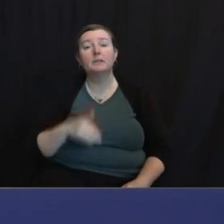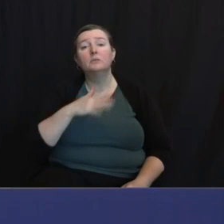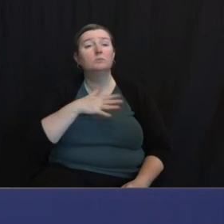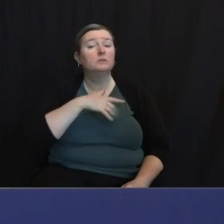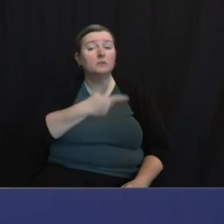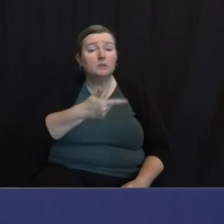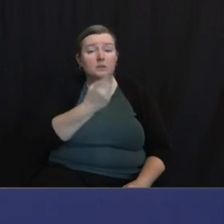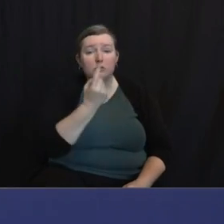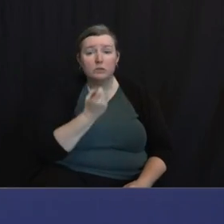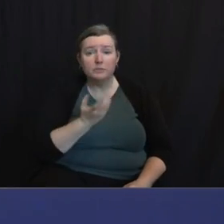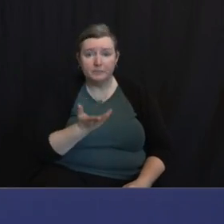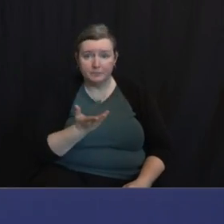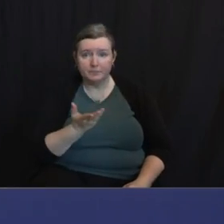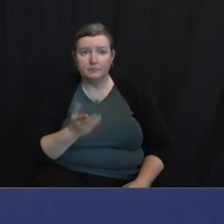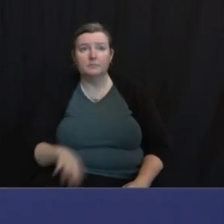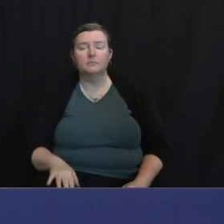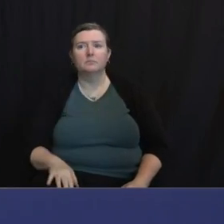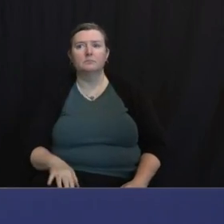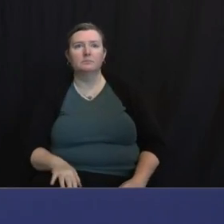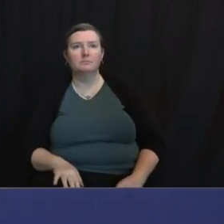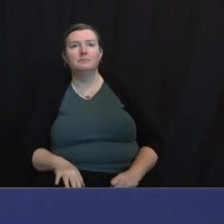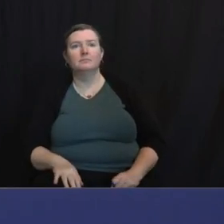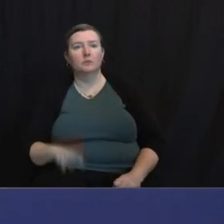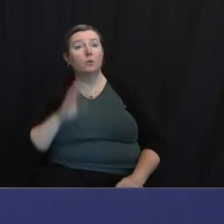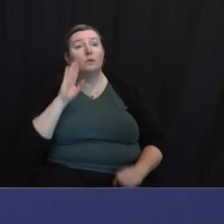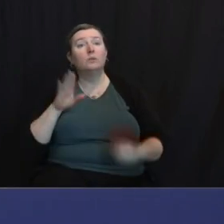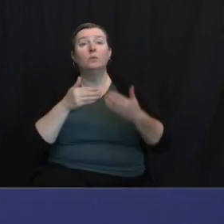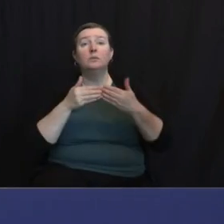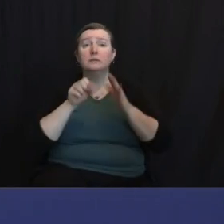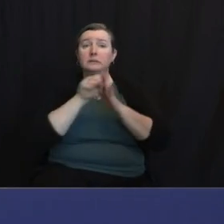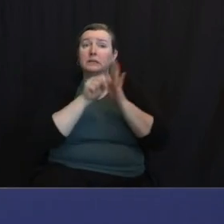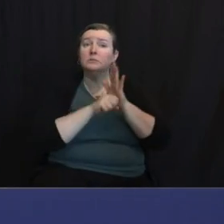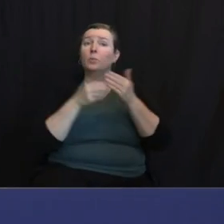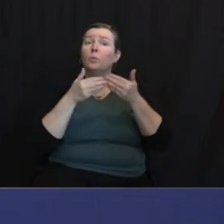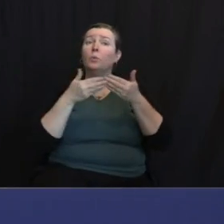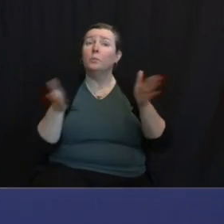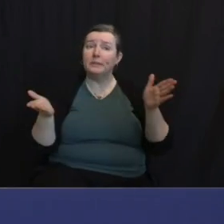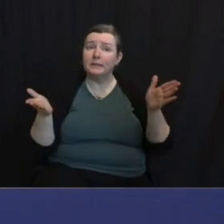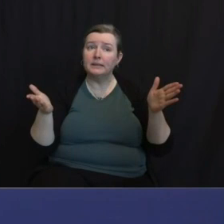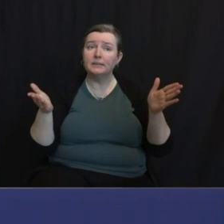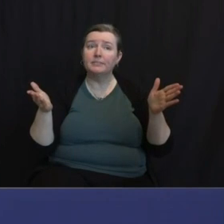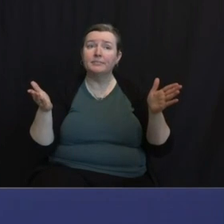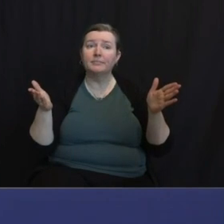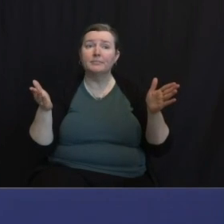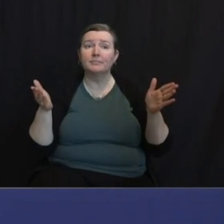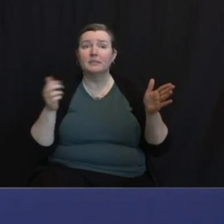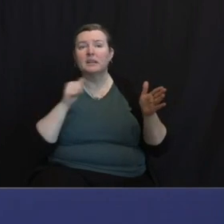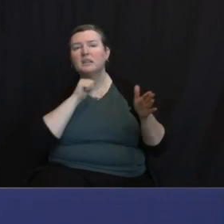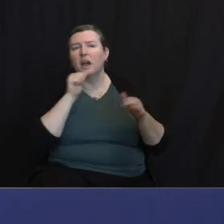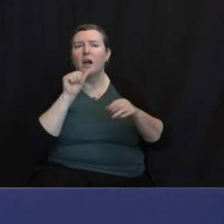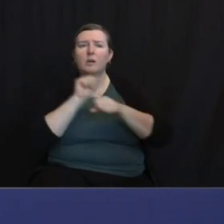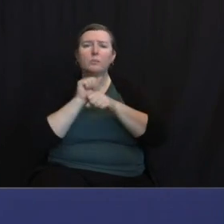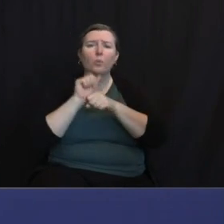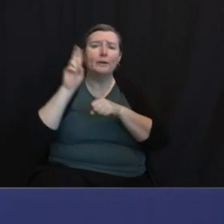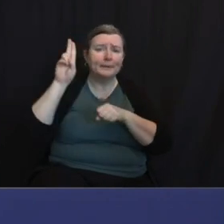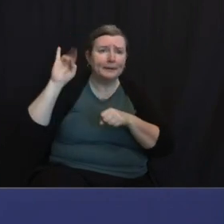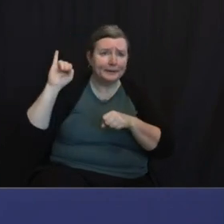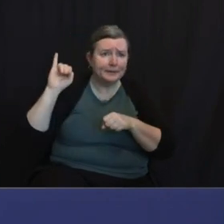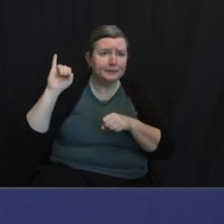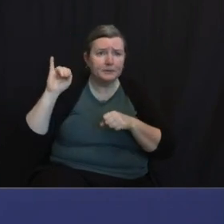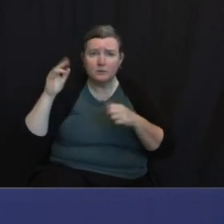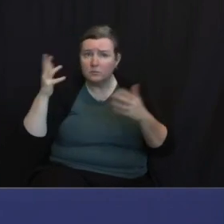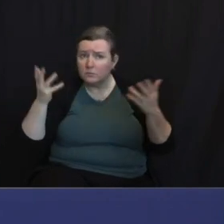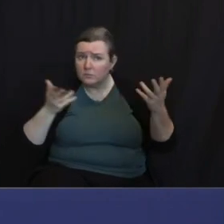you next, please. Yeah. Will the state open unemployment offices again now that you're lifting some restrictions? There have been an increasing number of vaccine